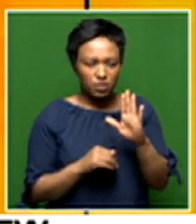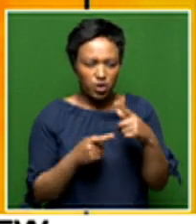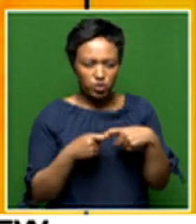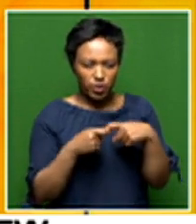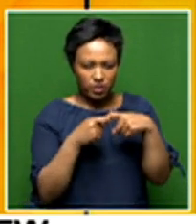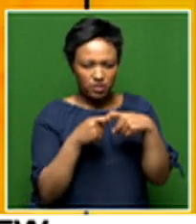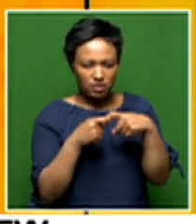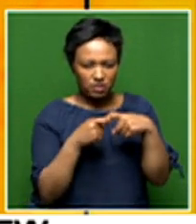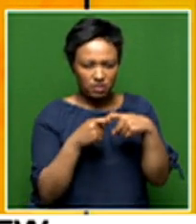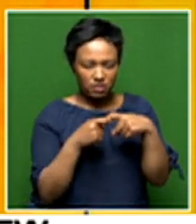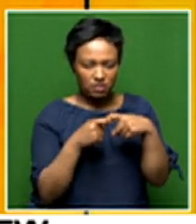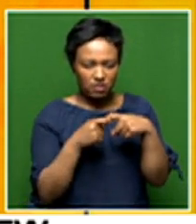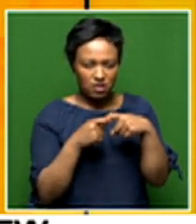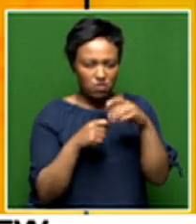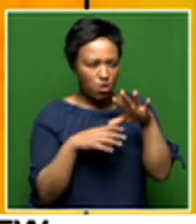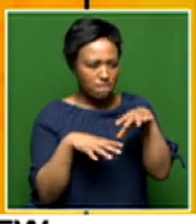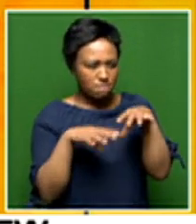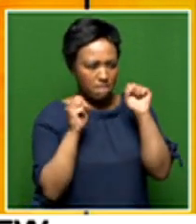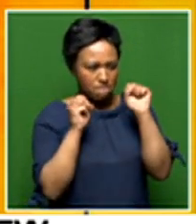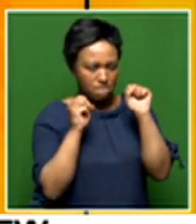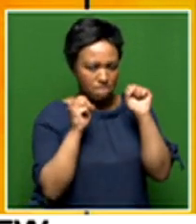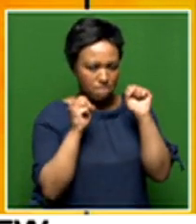that we've lost your picture. It looks like the